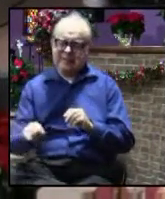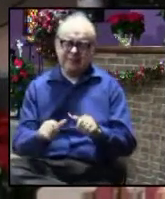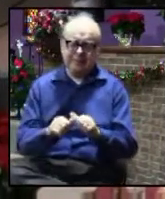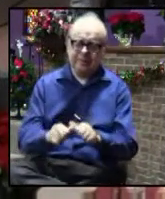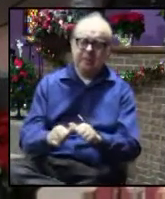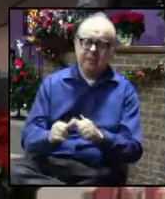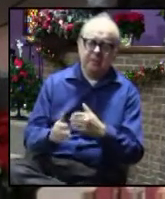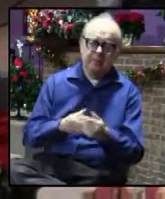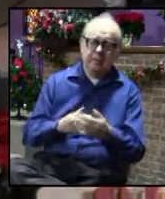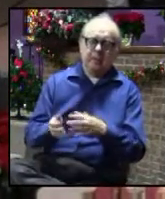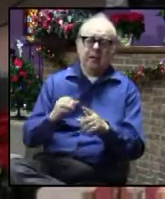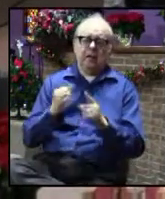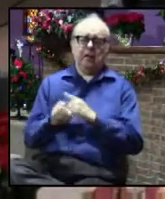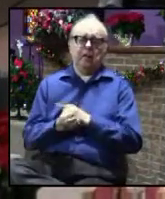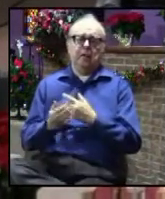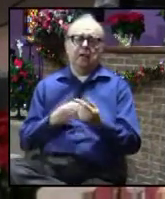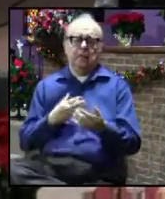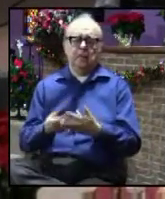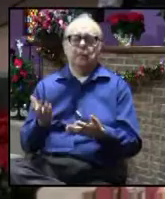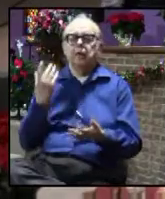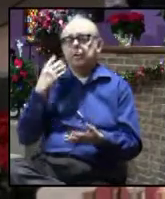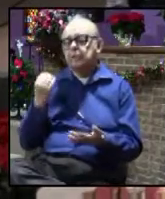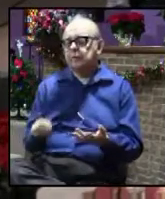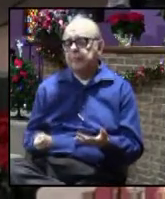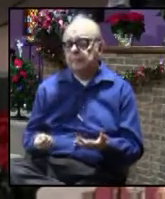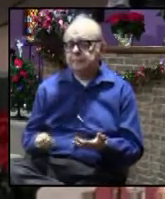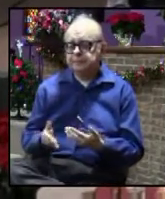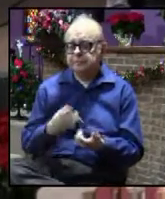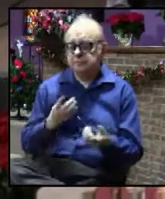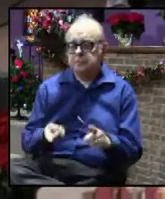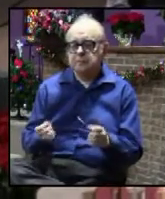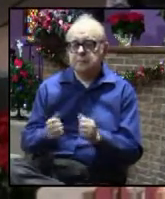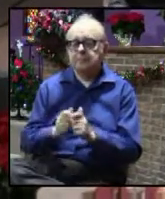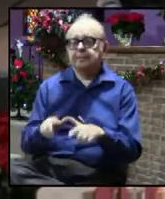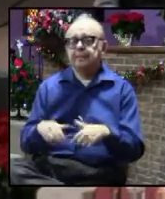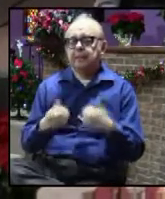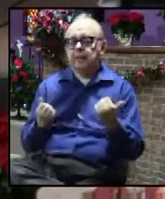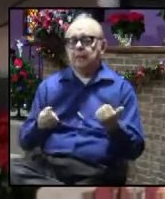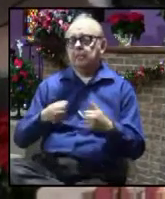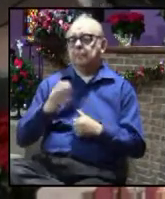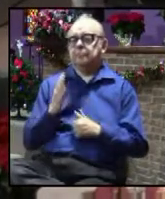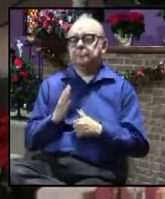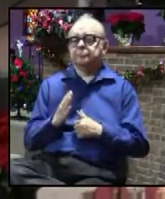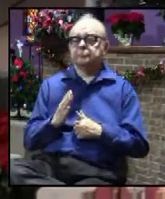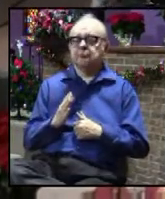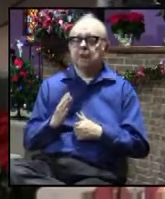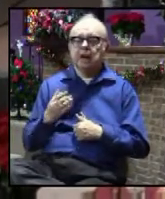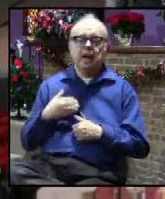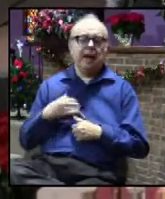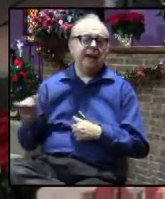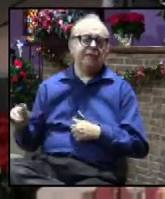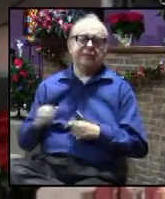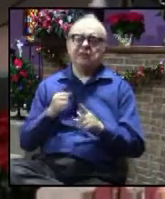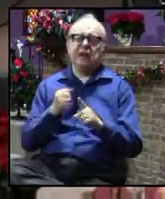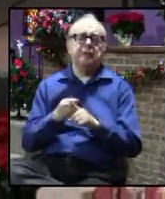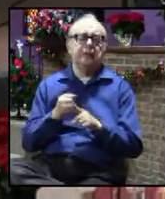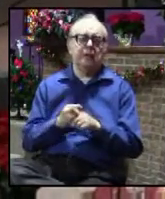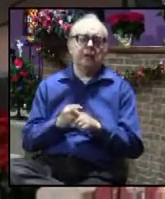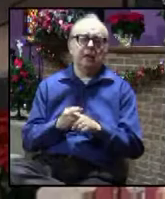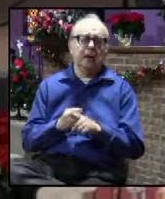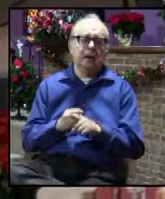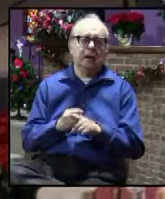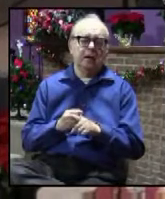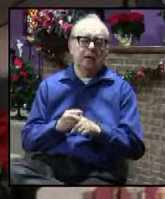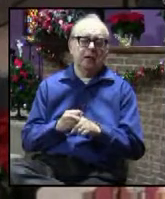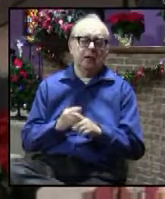No matter the situation, no matter what you're going through, no matter what's happening right now in your life, God has got the same rhythm from the beginning to